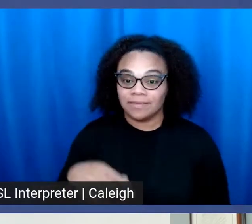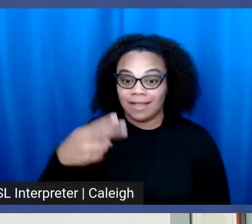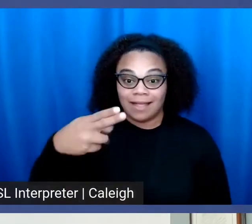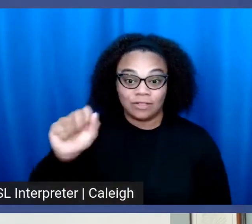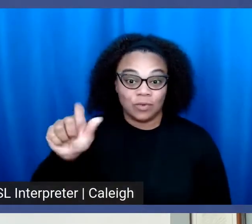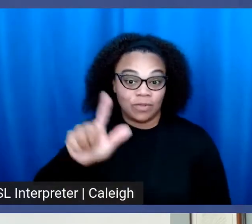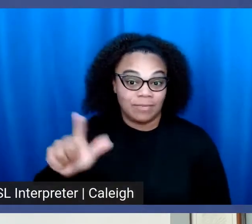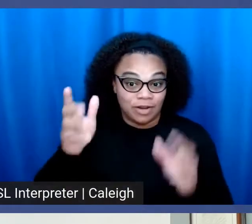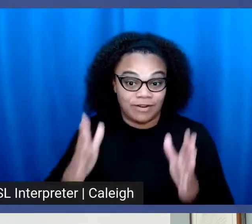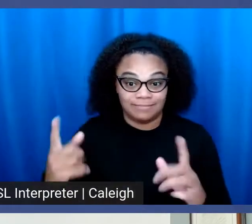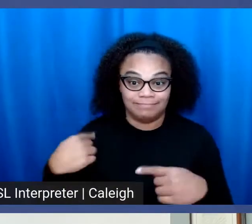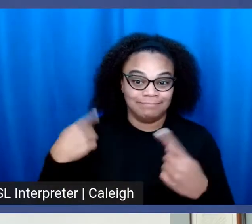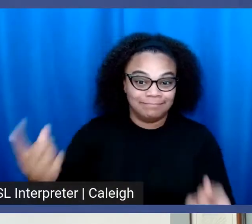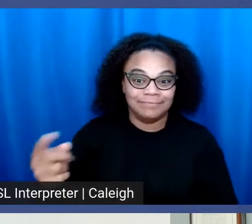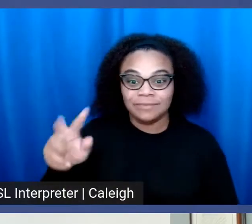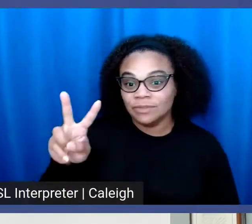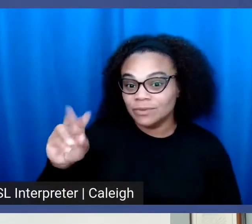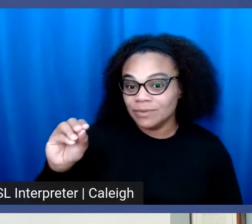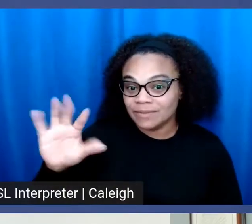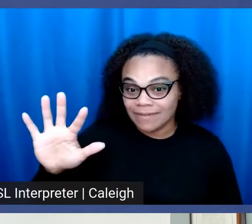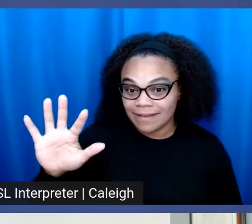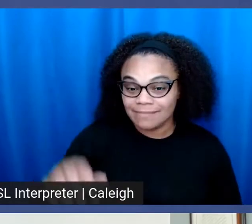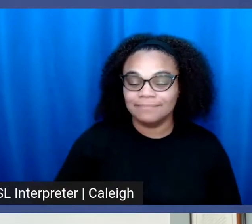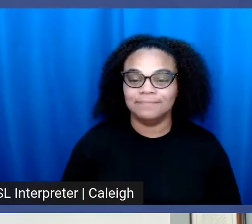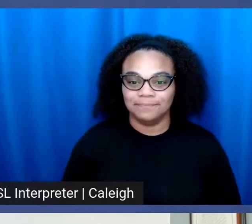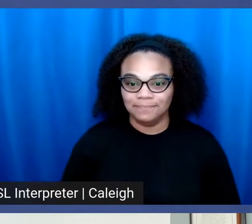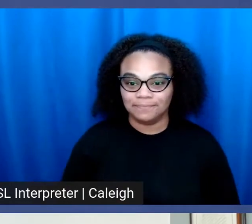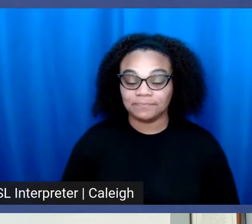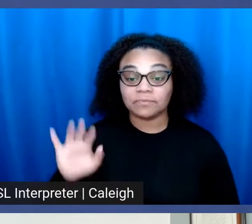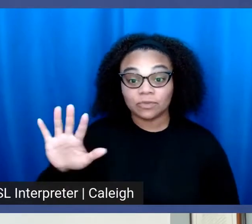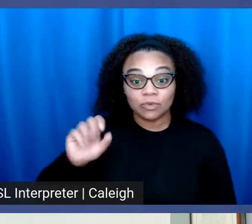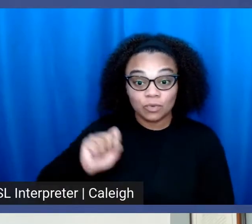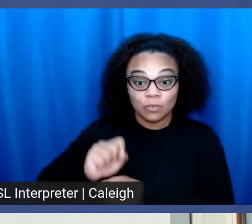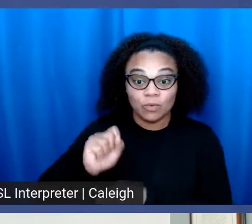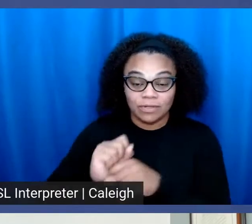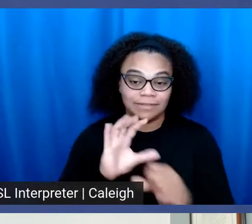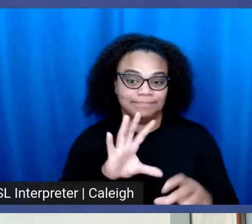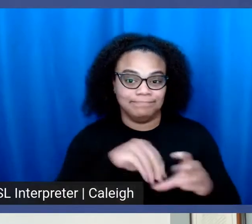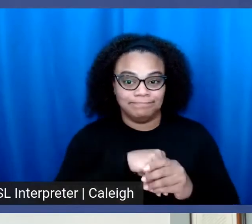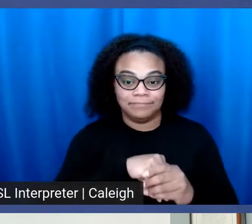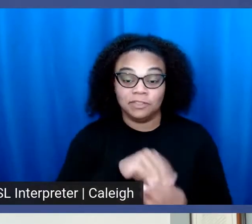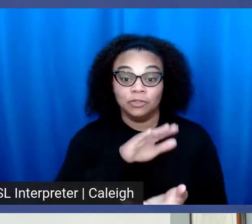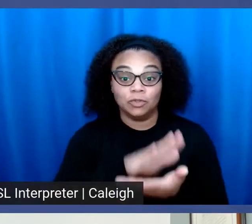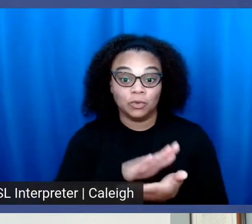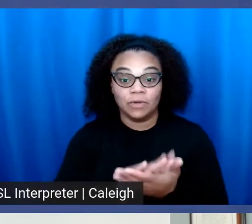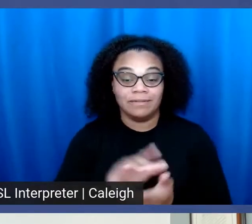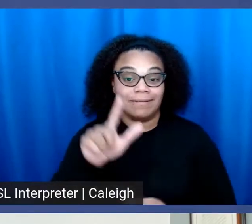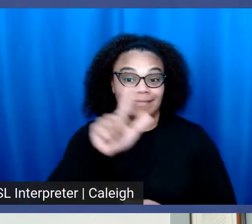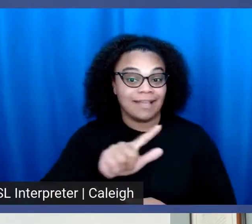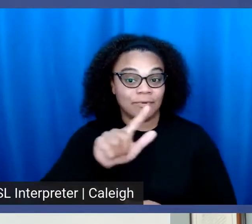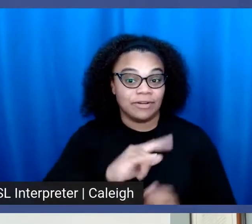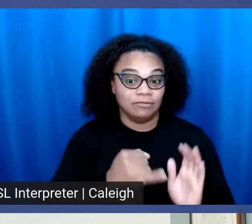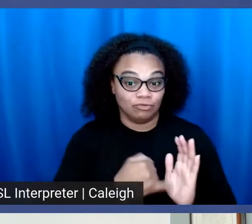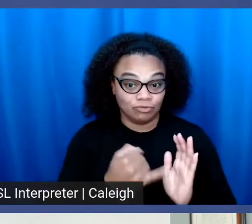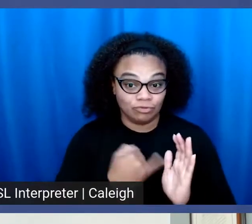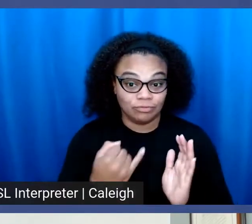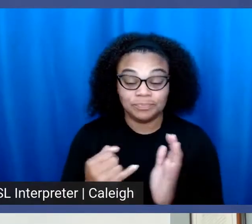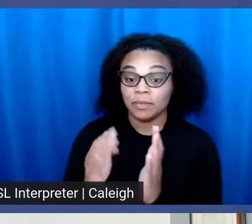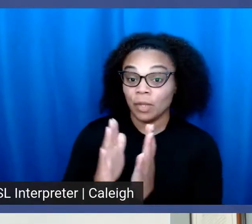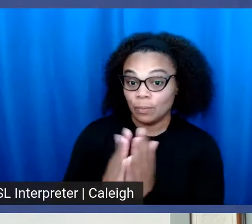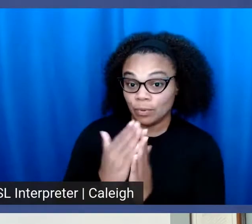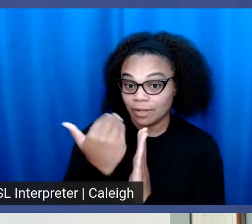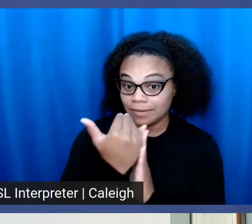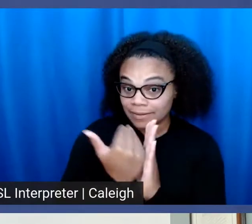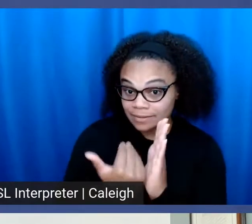librarian since 2005. Her work has been featured in School Library Journal, Booklist,